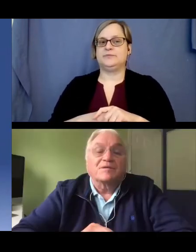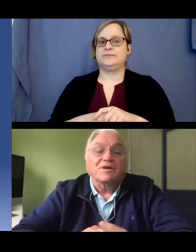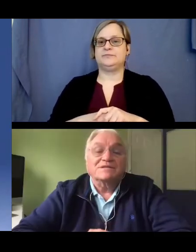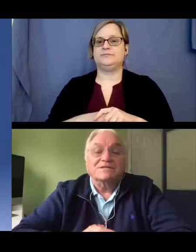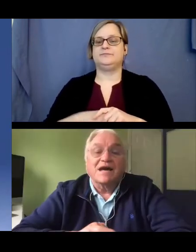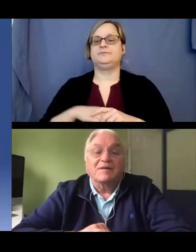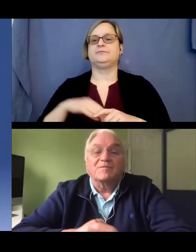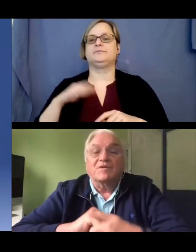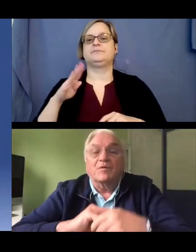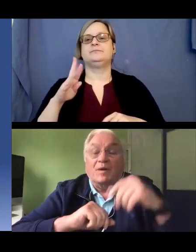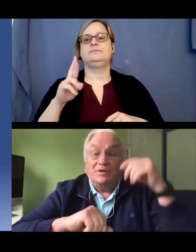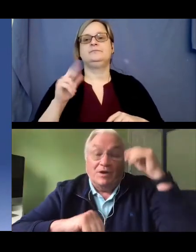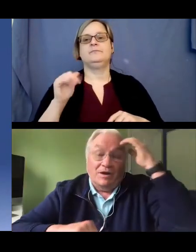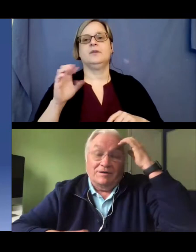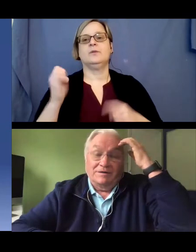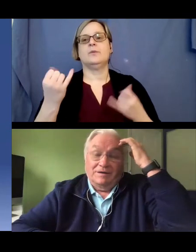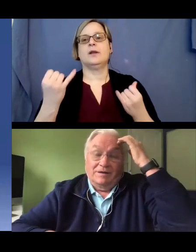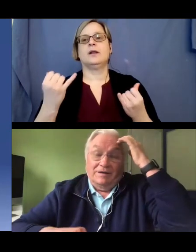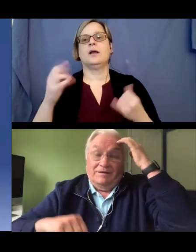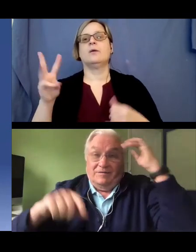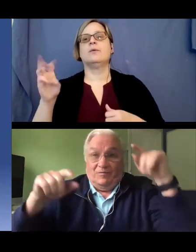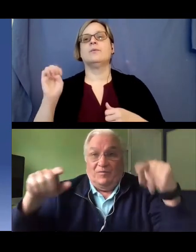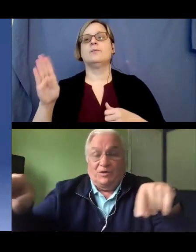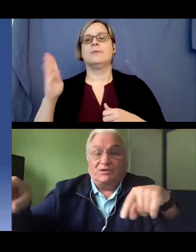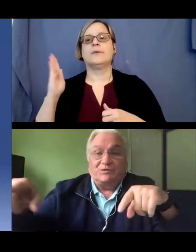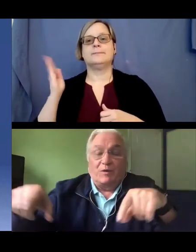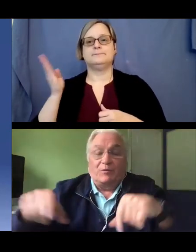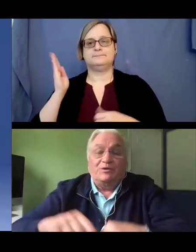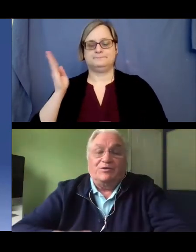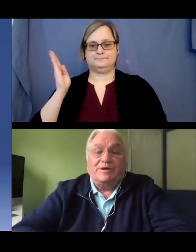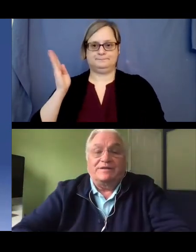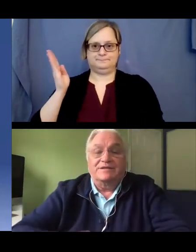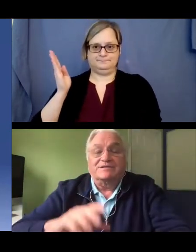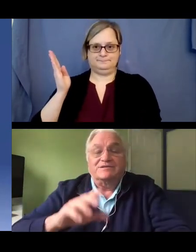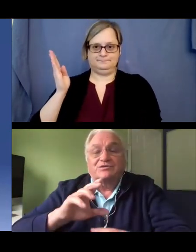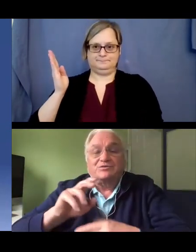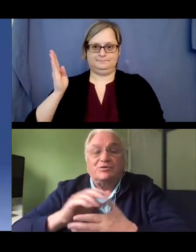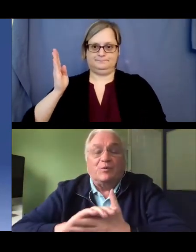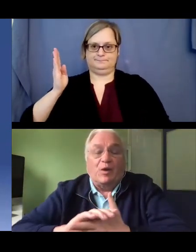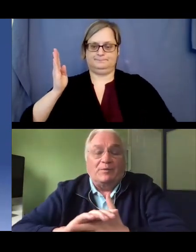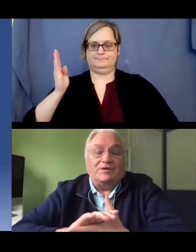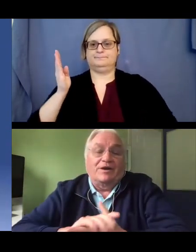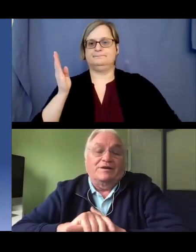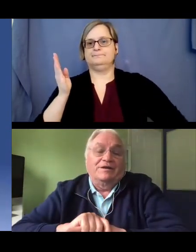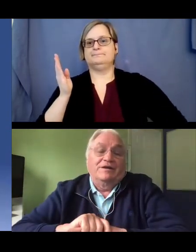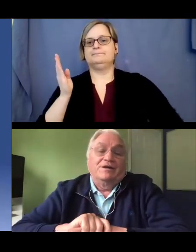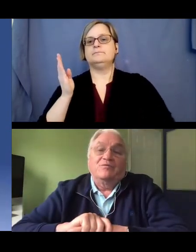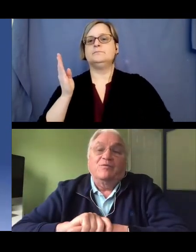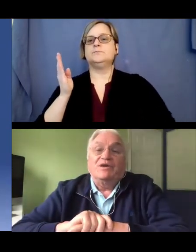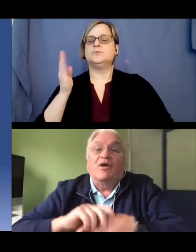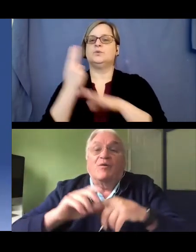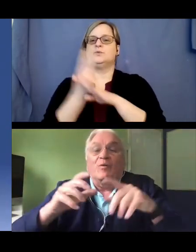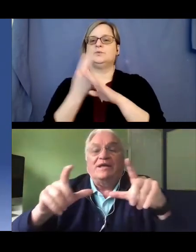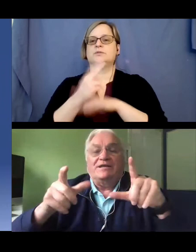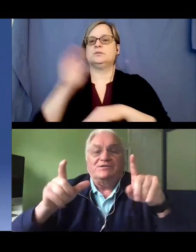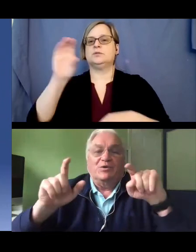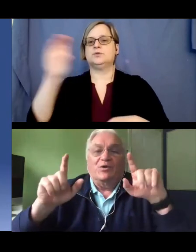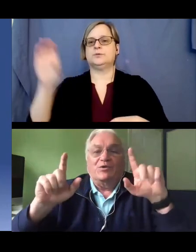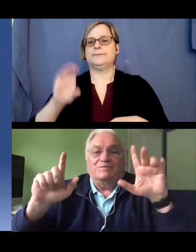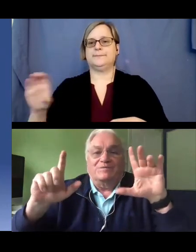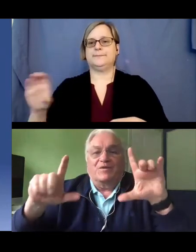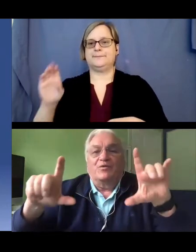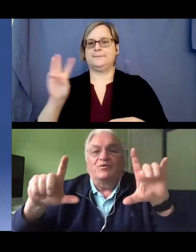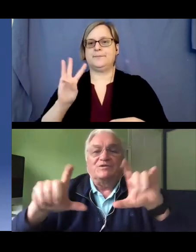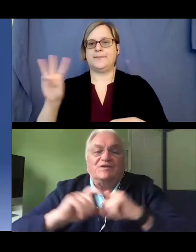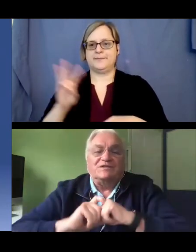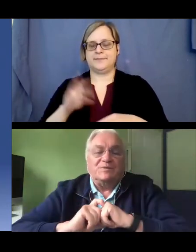At the present time, the webinar, which is what we're doing, this is a Zoom webinar. We